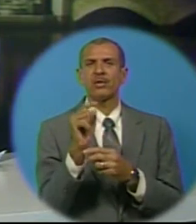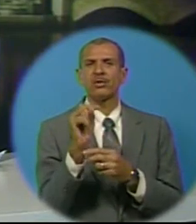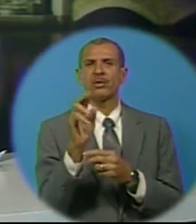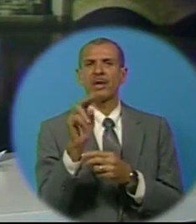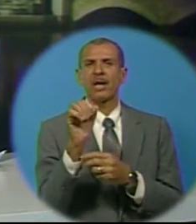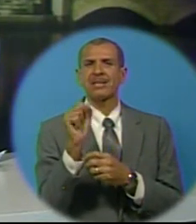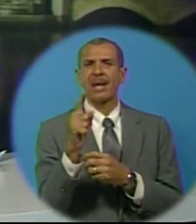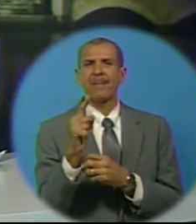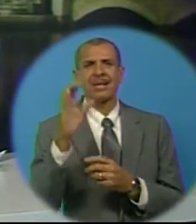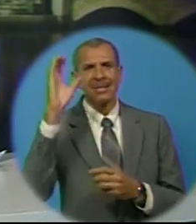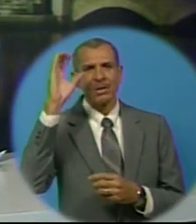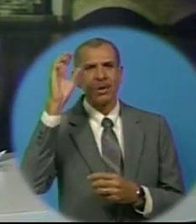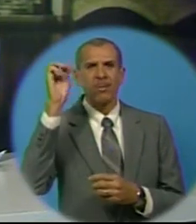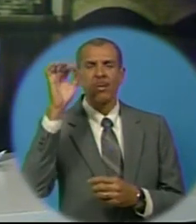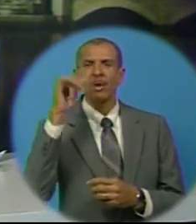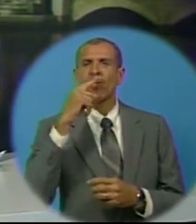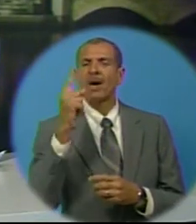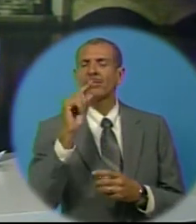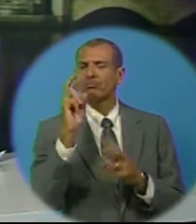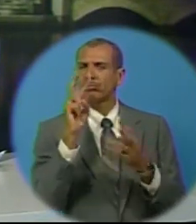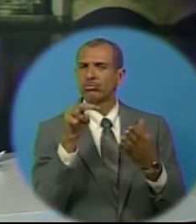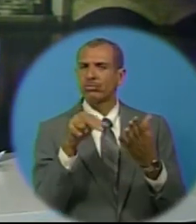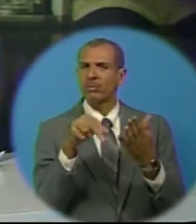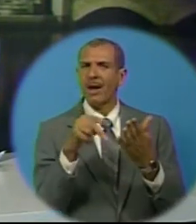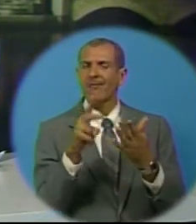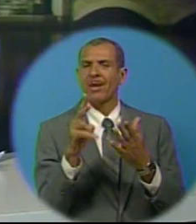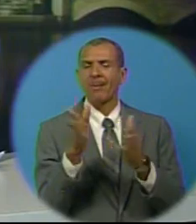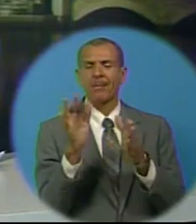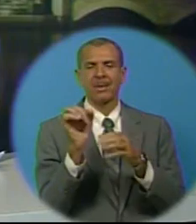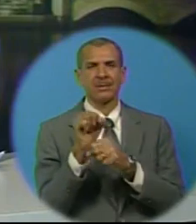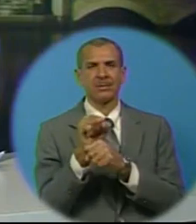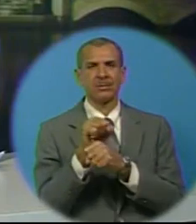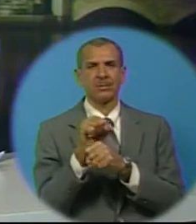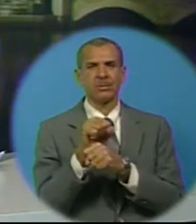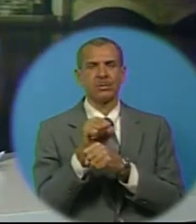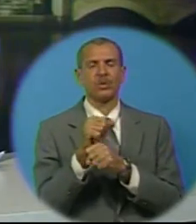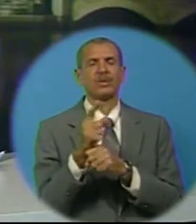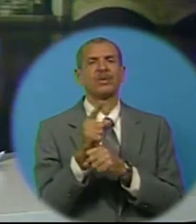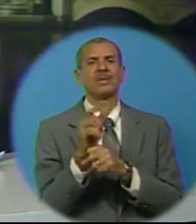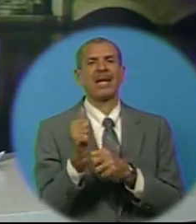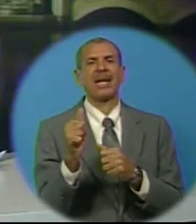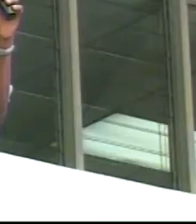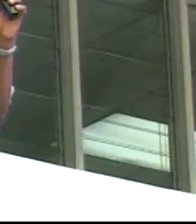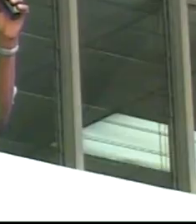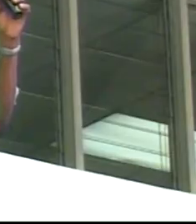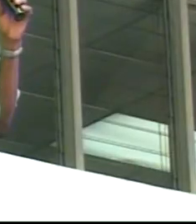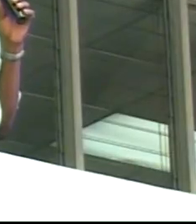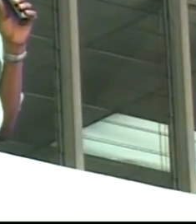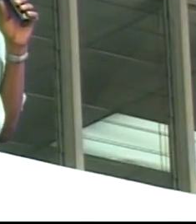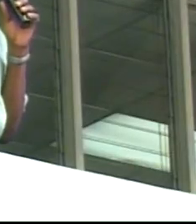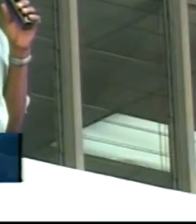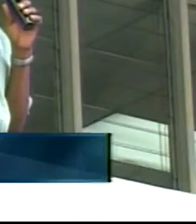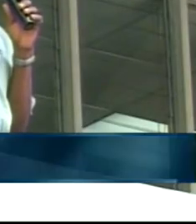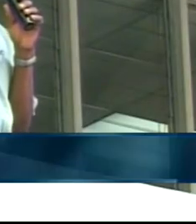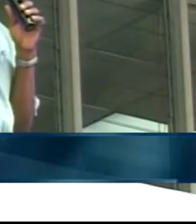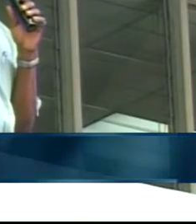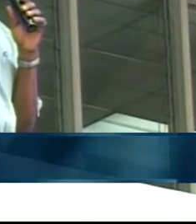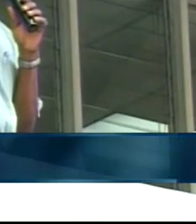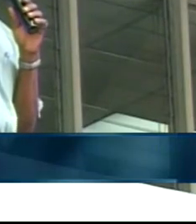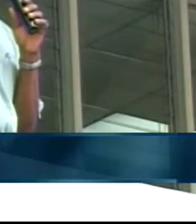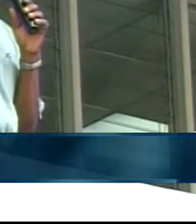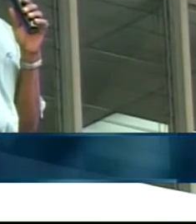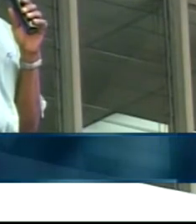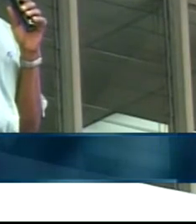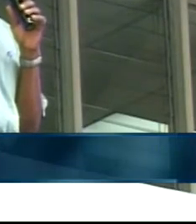Cedric Murrell, wants a complete review of the Public Service Act. The Congress 2 years ago submitted